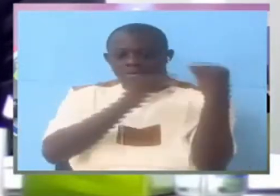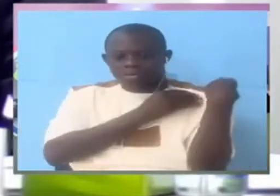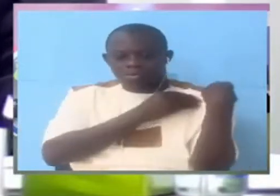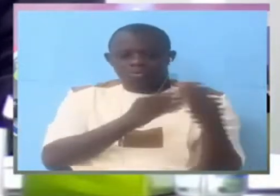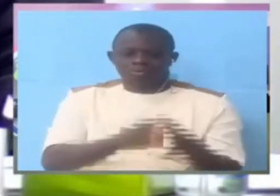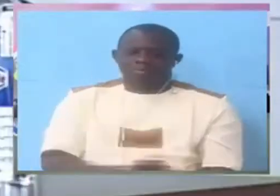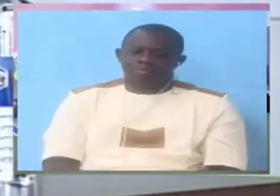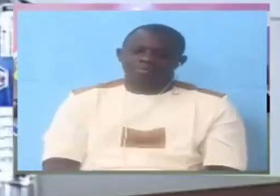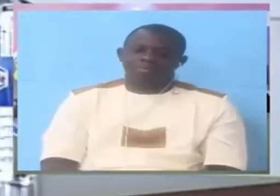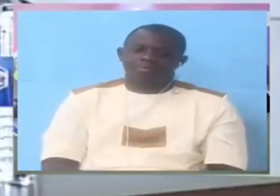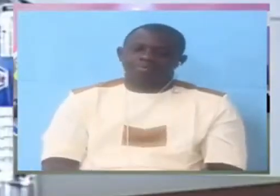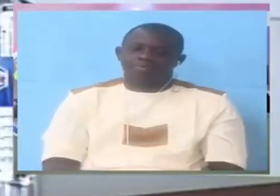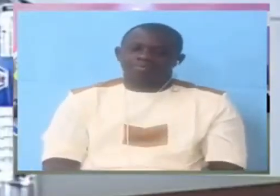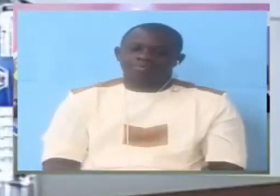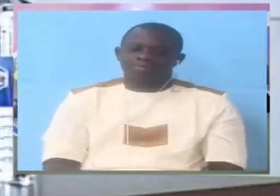so